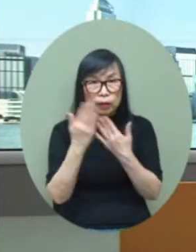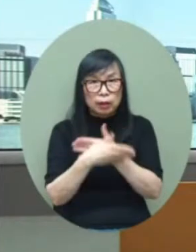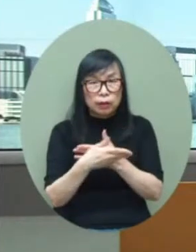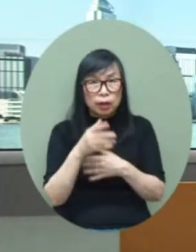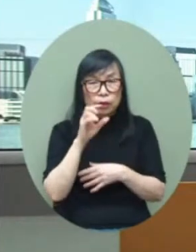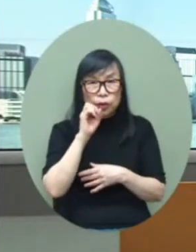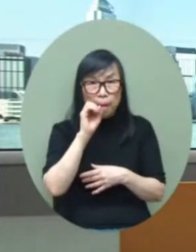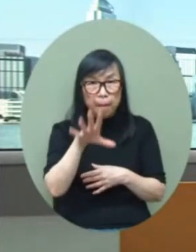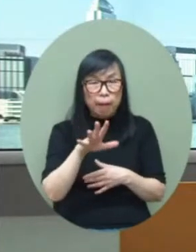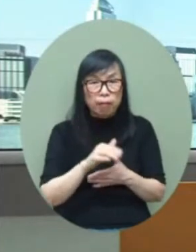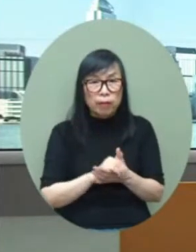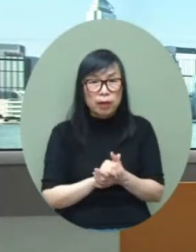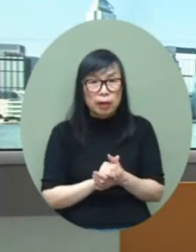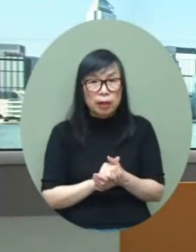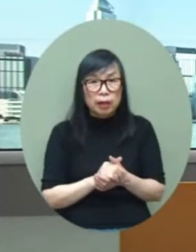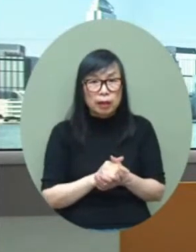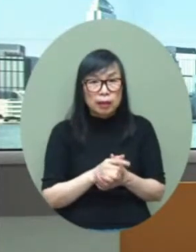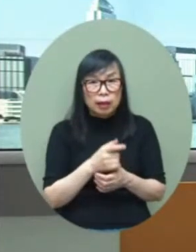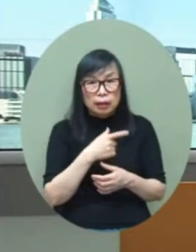Good afternoon.